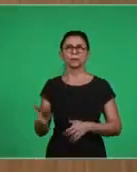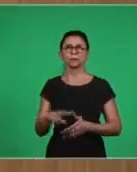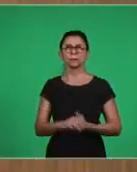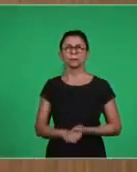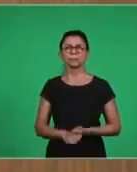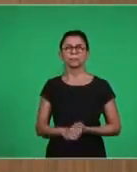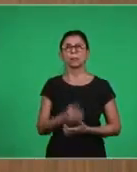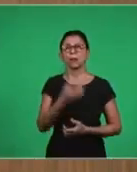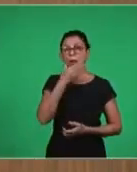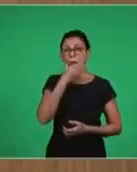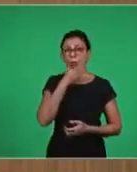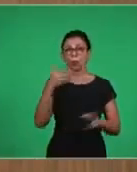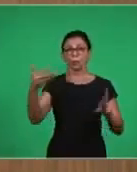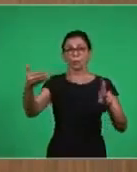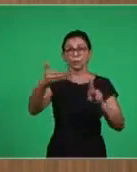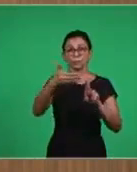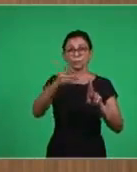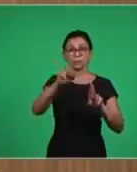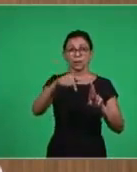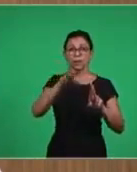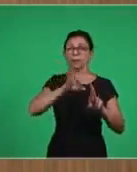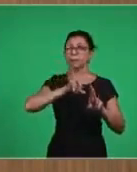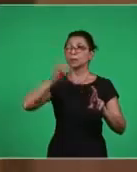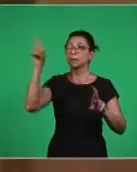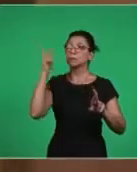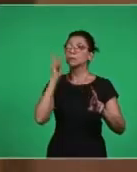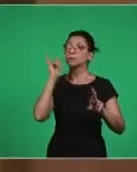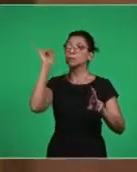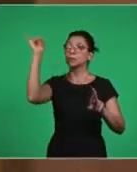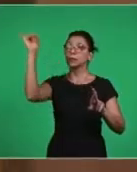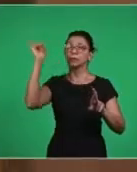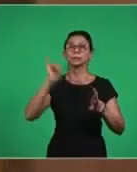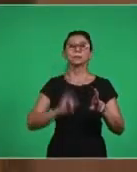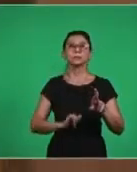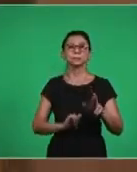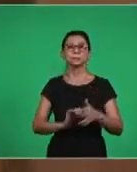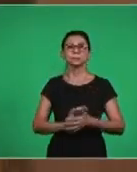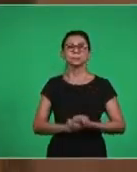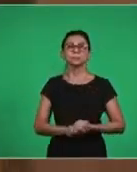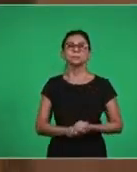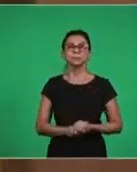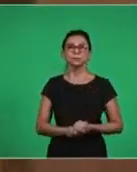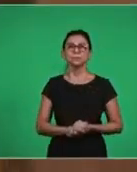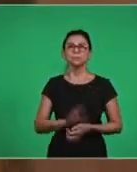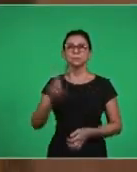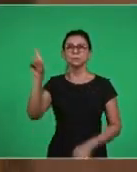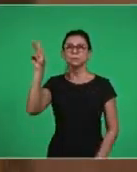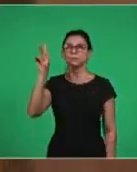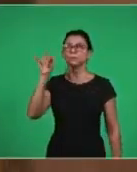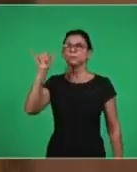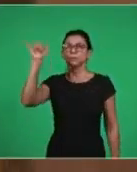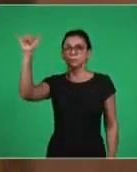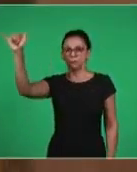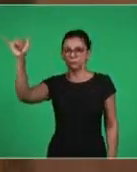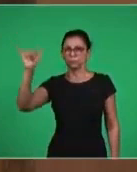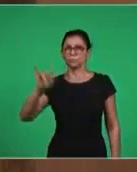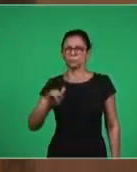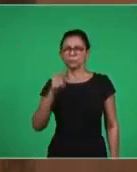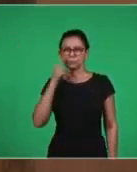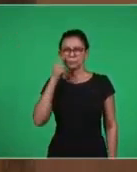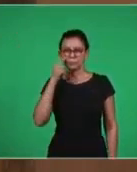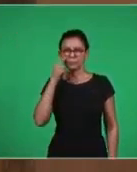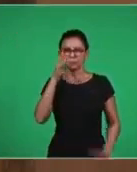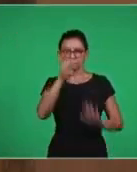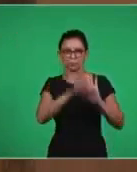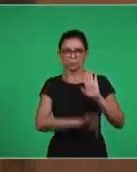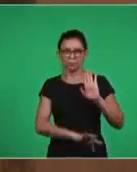certain man that is referred to is the God the Father. A certain man is referred to God the Father, and later on, the